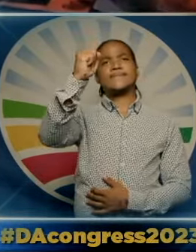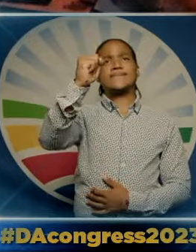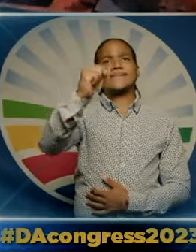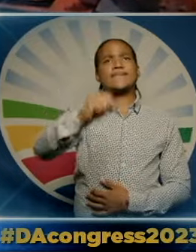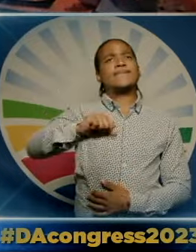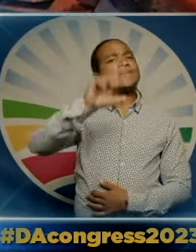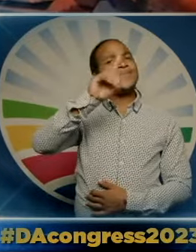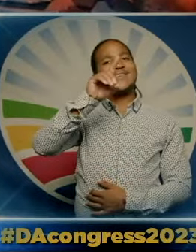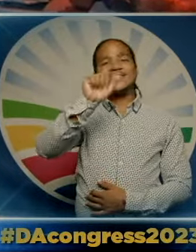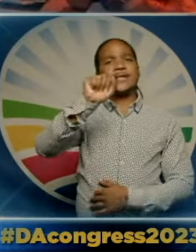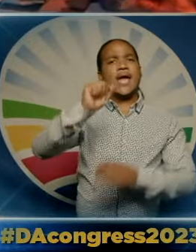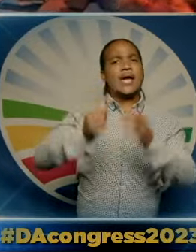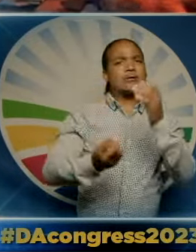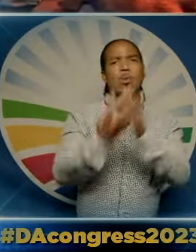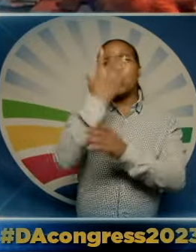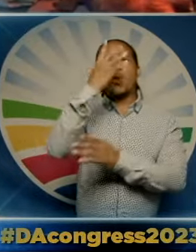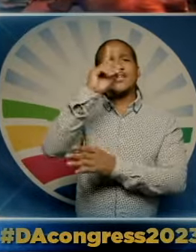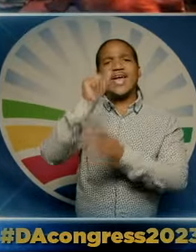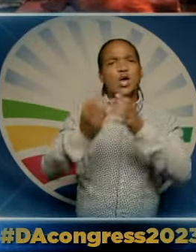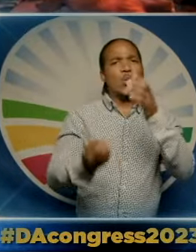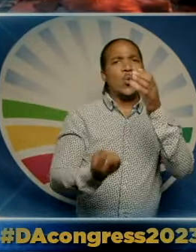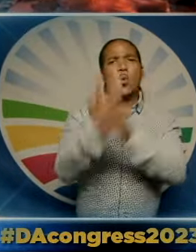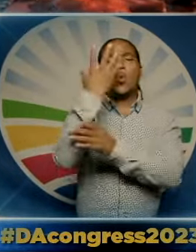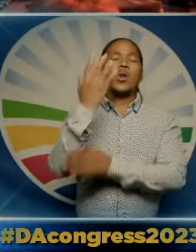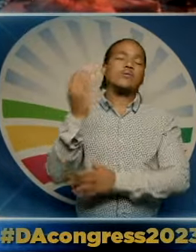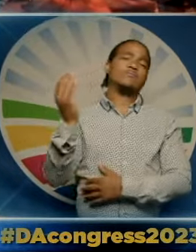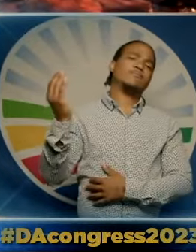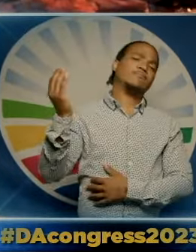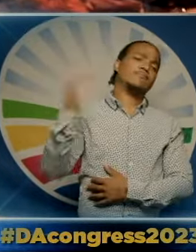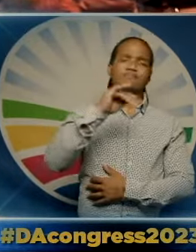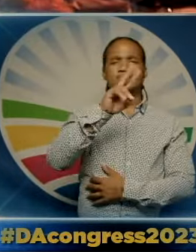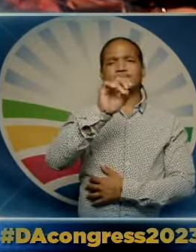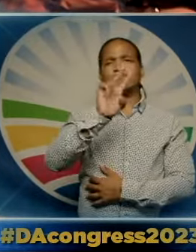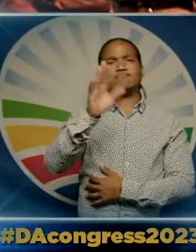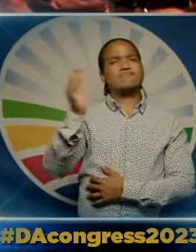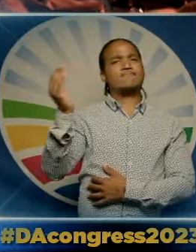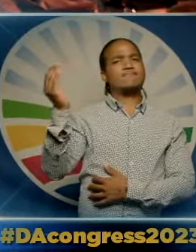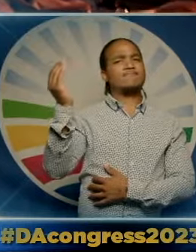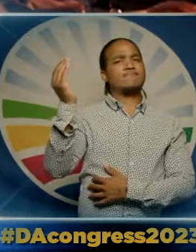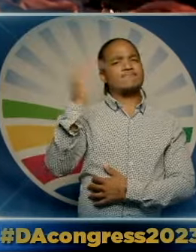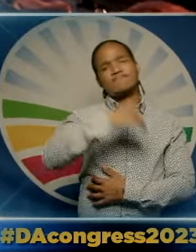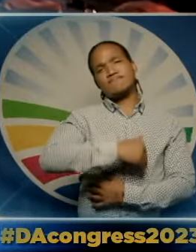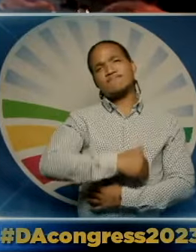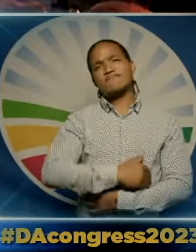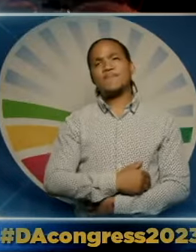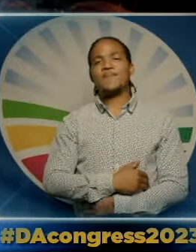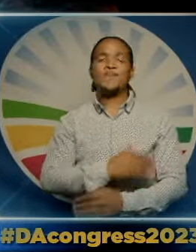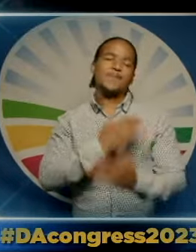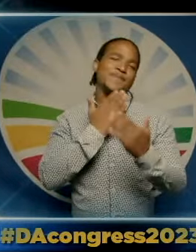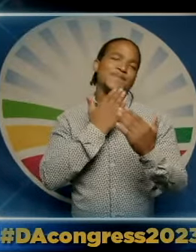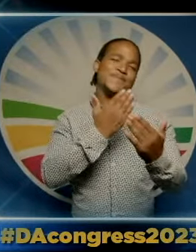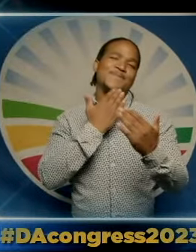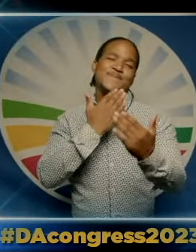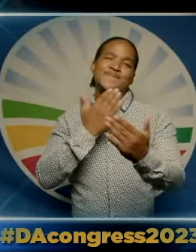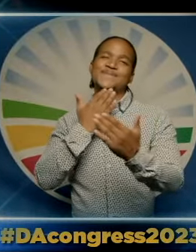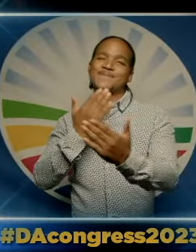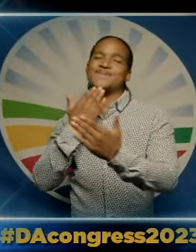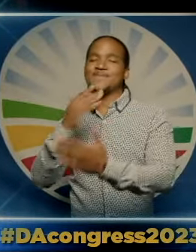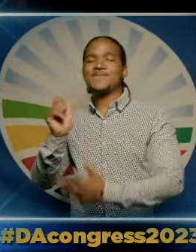Kula DA, Kula! Woza 2024, Woza! Nginibonga nonke.